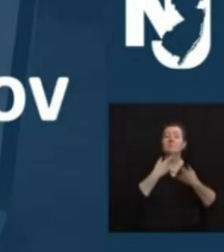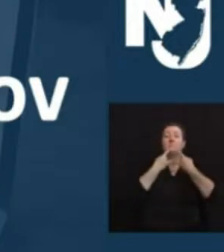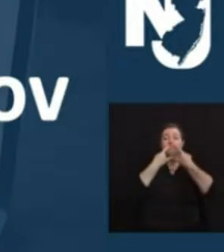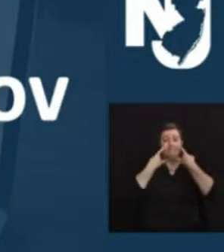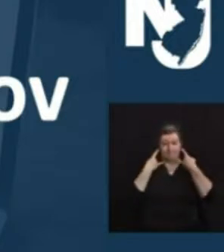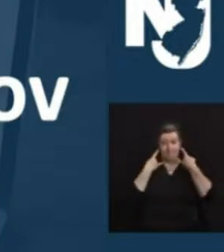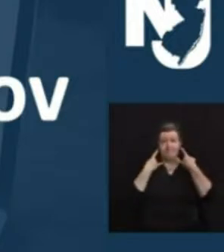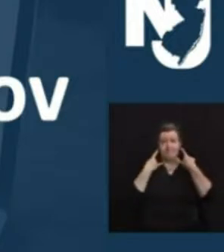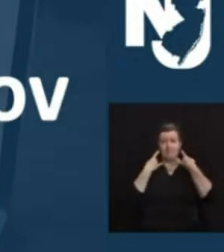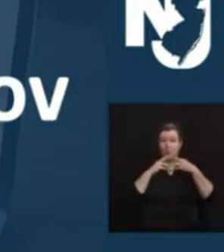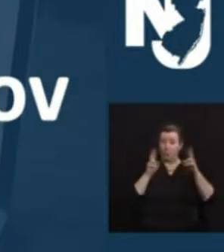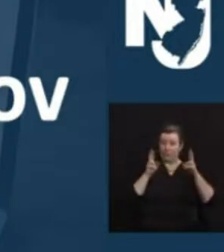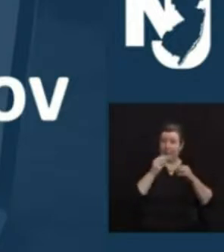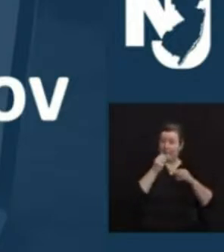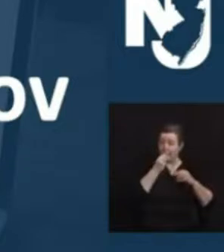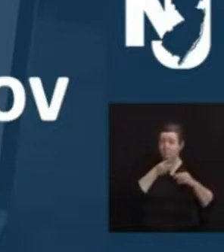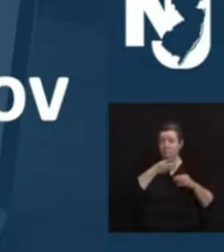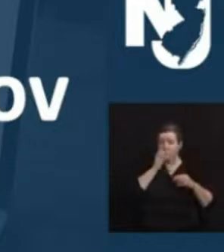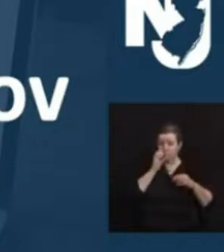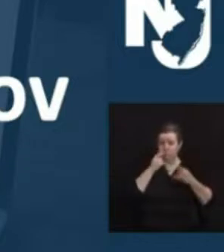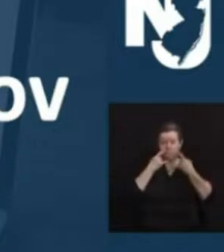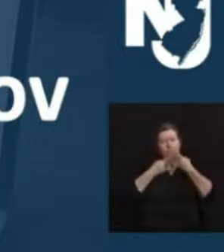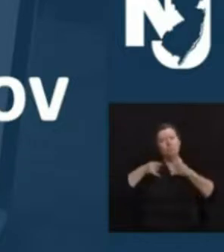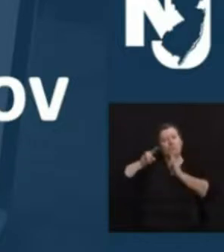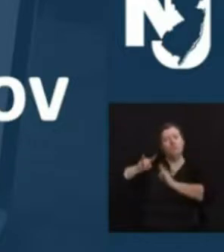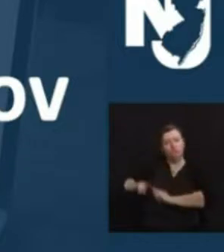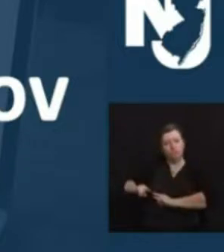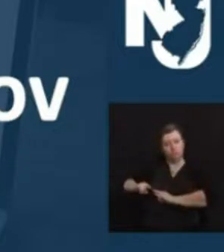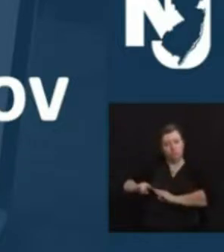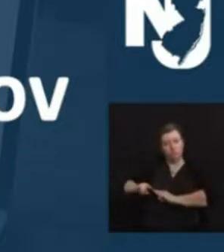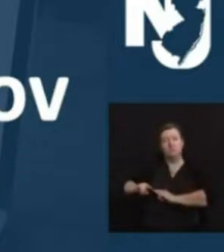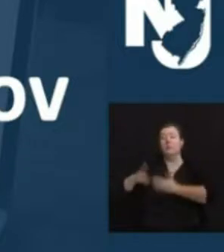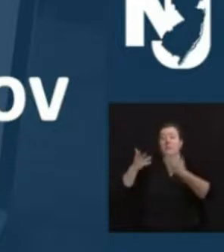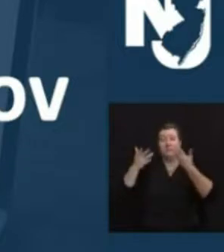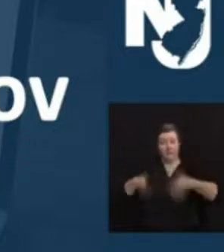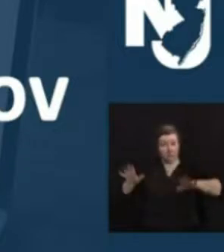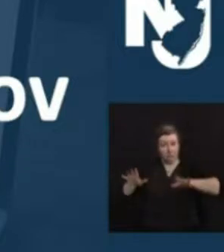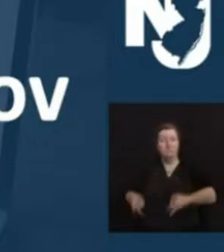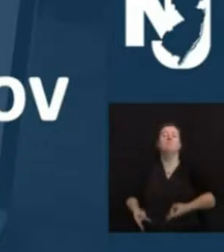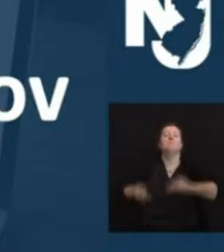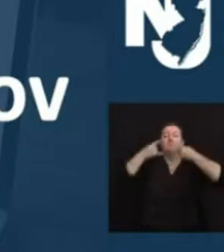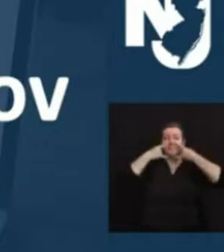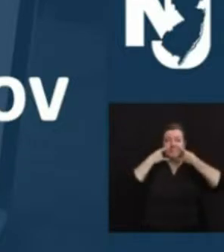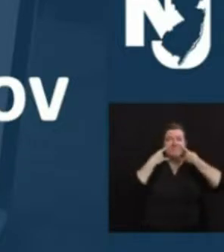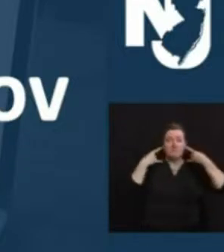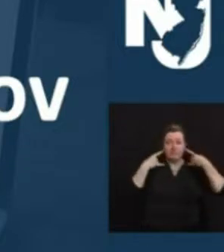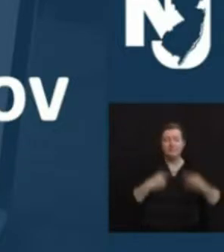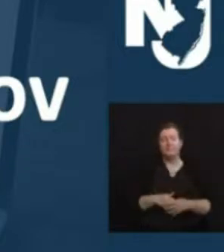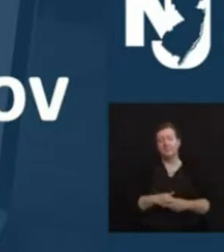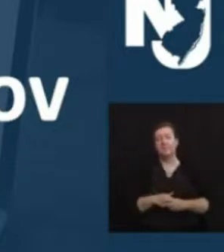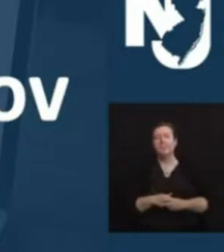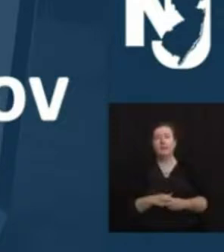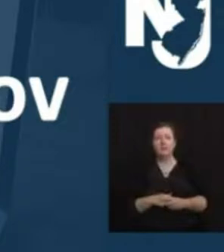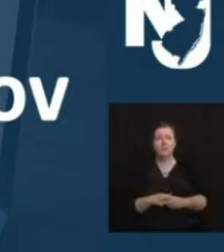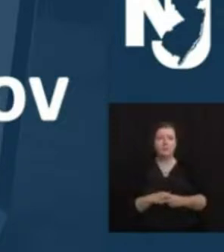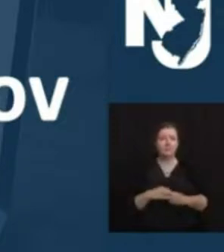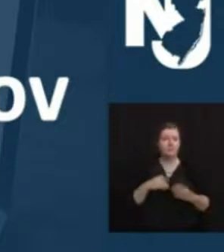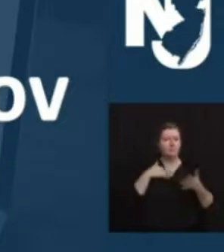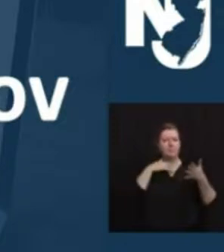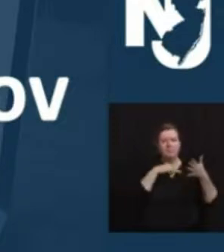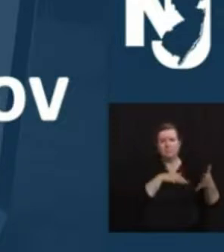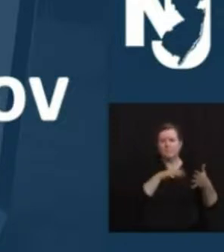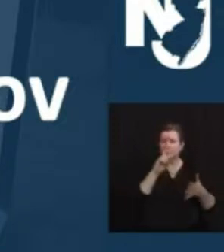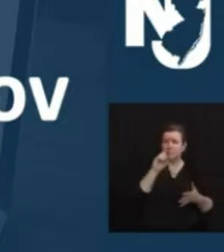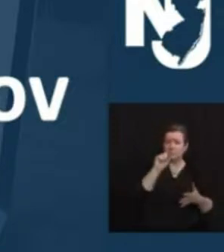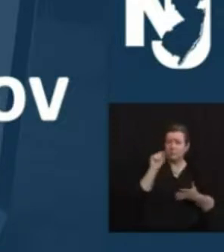hygiene. Again, we're able to take this step today because the data says we can, and the data says we can because of the hard work millions